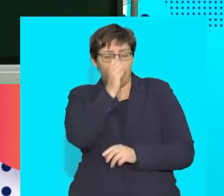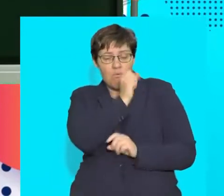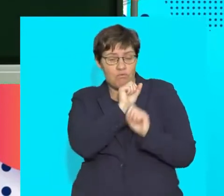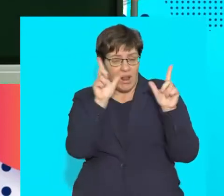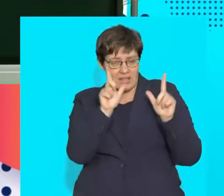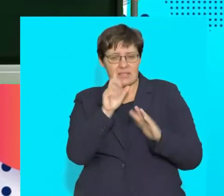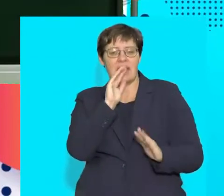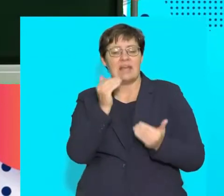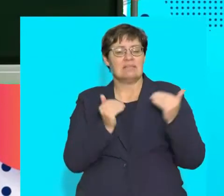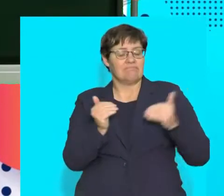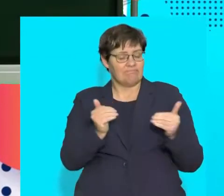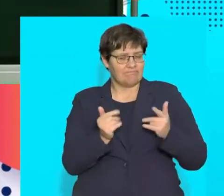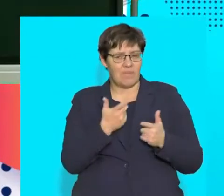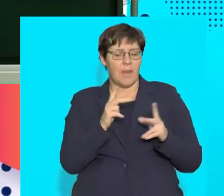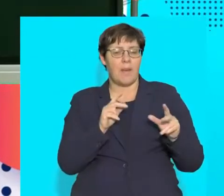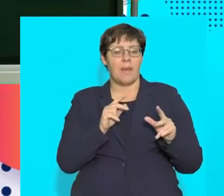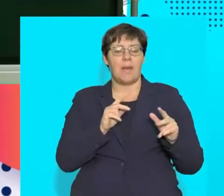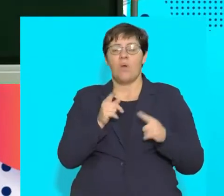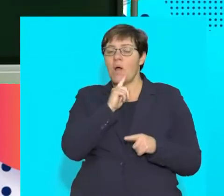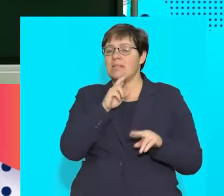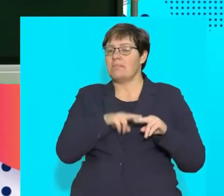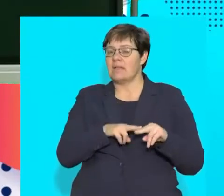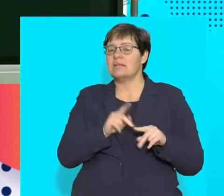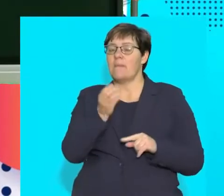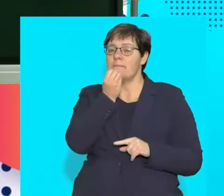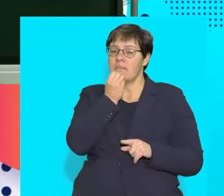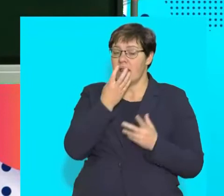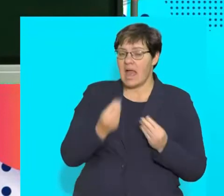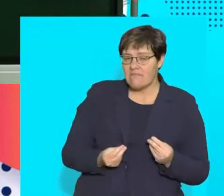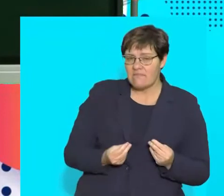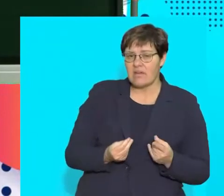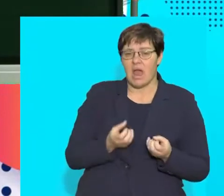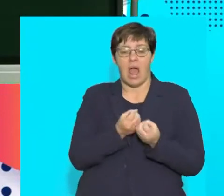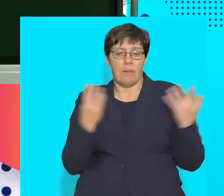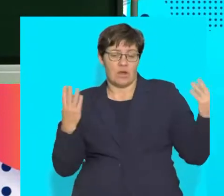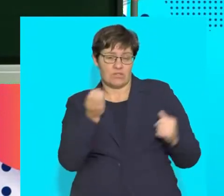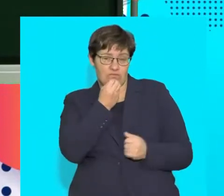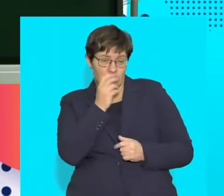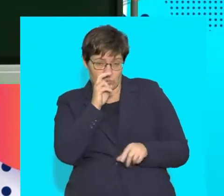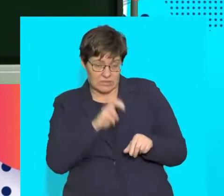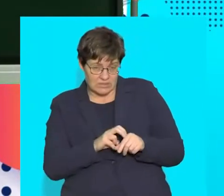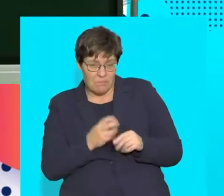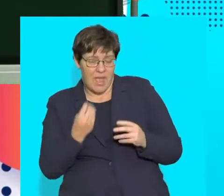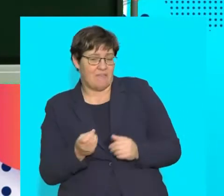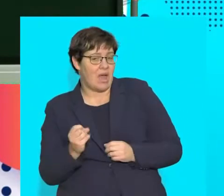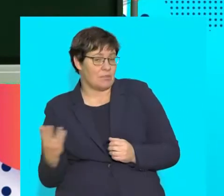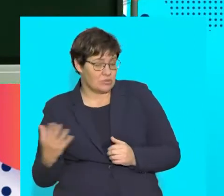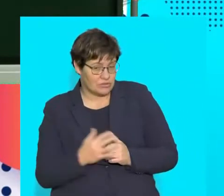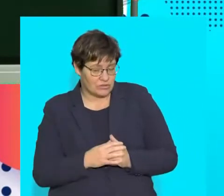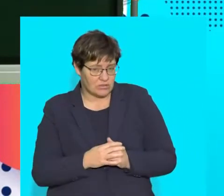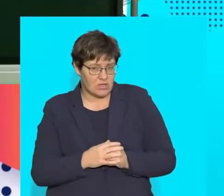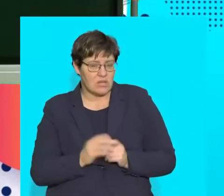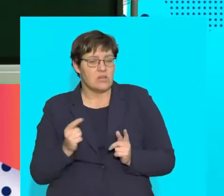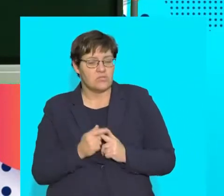our diet needs to be managed depending on when we have a meal and how much we have. So we compare that to what